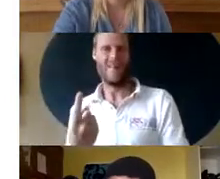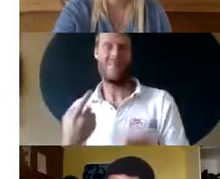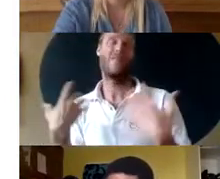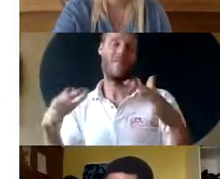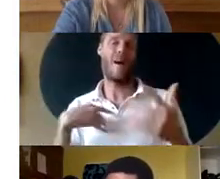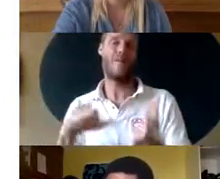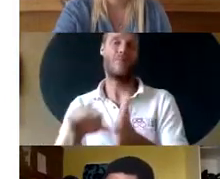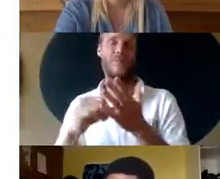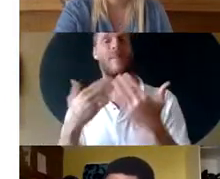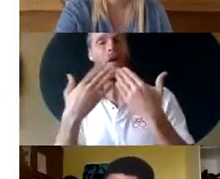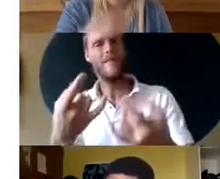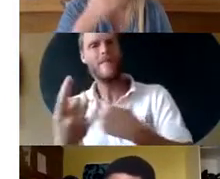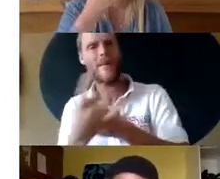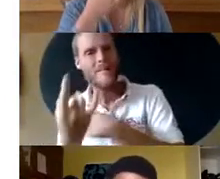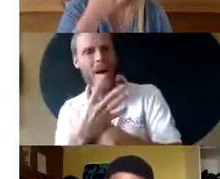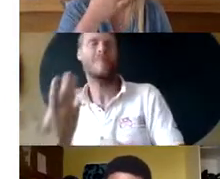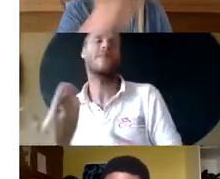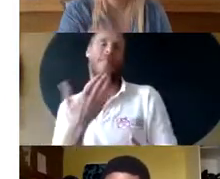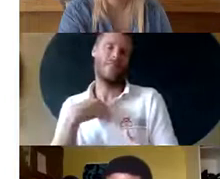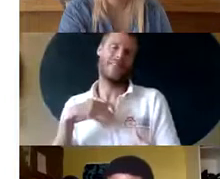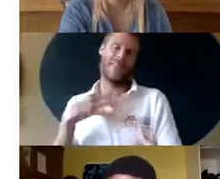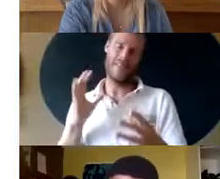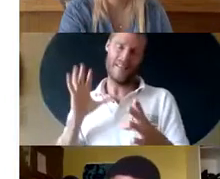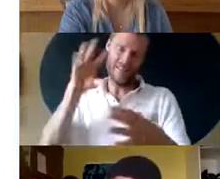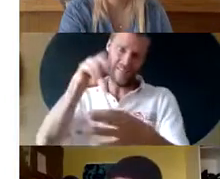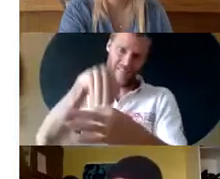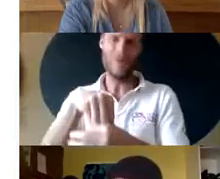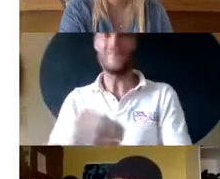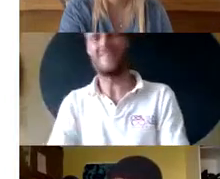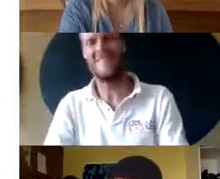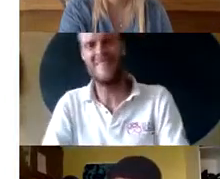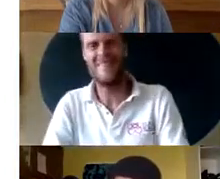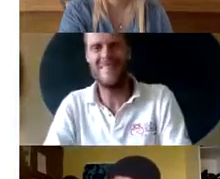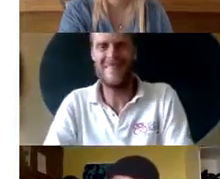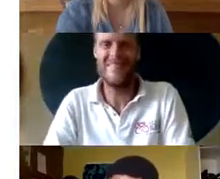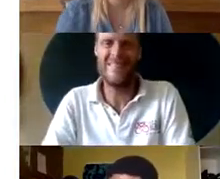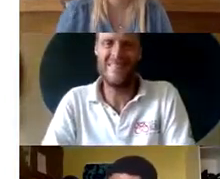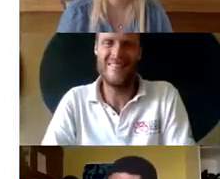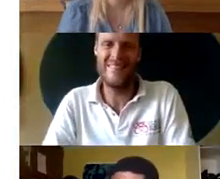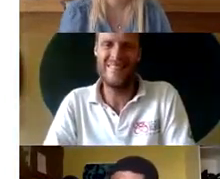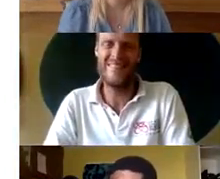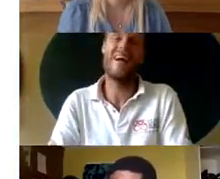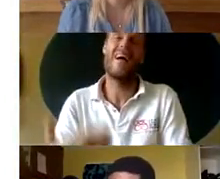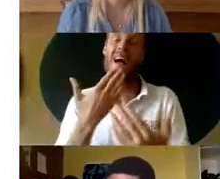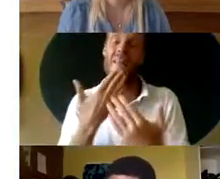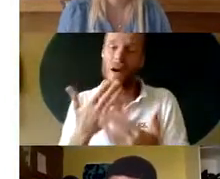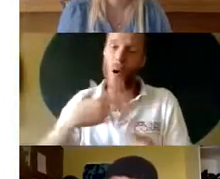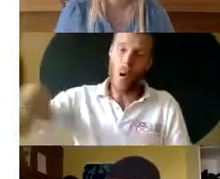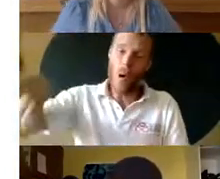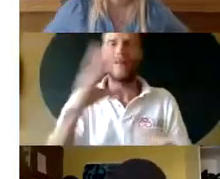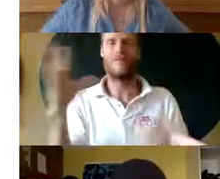people that are not sighted. And I'm very impressed with this. Thank you so much for making me part of this. Thank